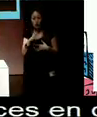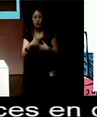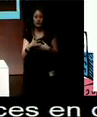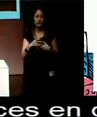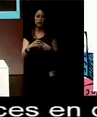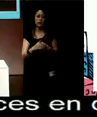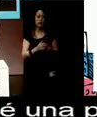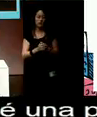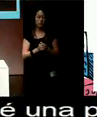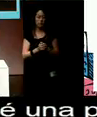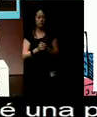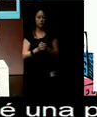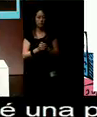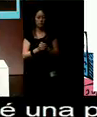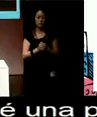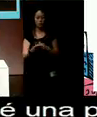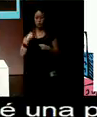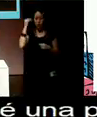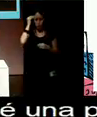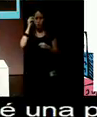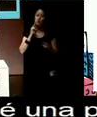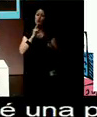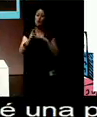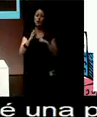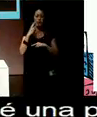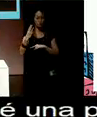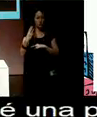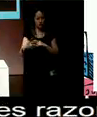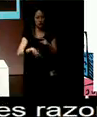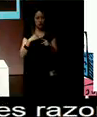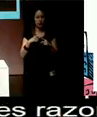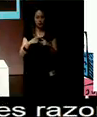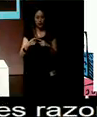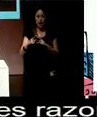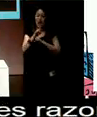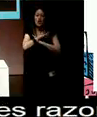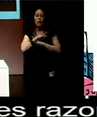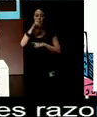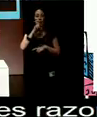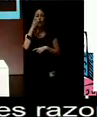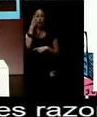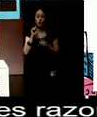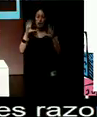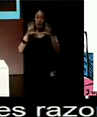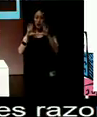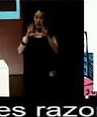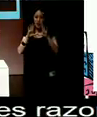The first reason is that in November 2010, when the European Union adopted